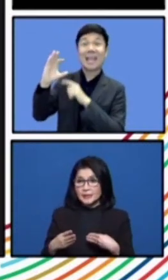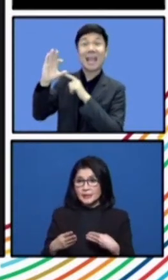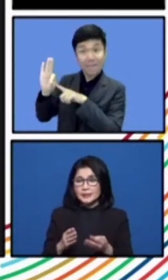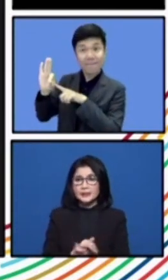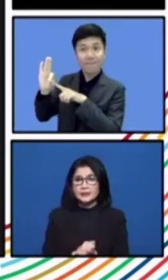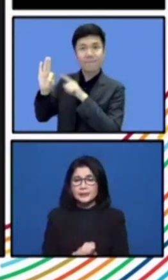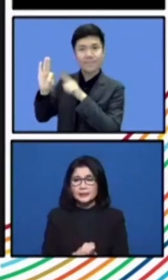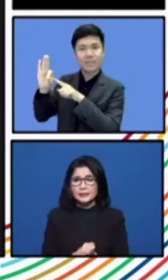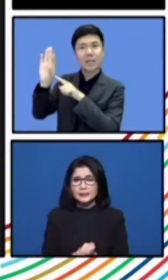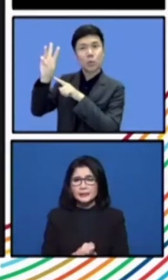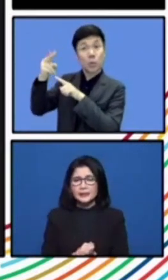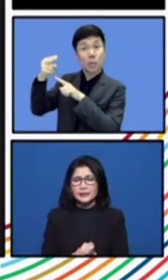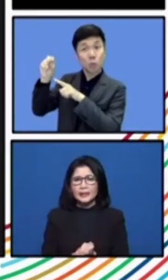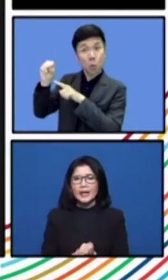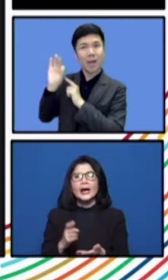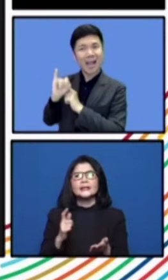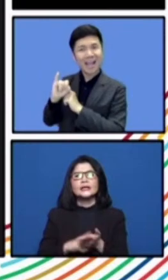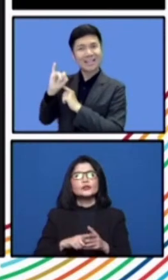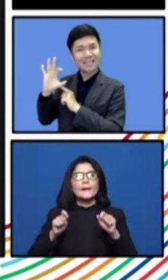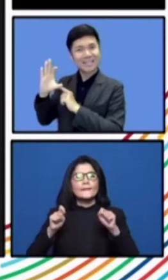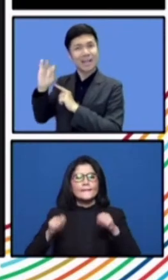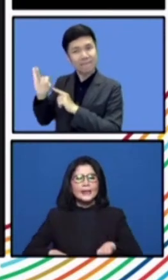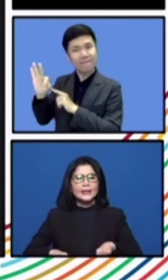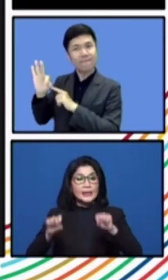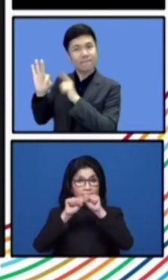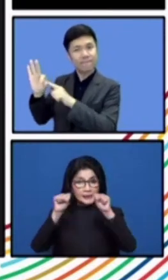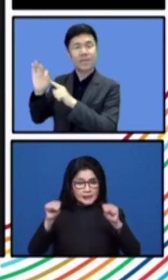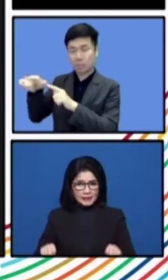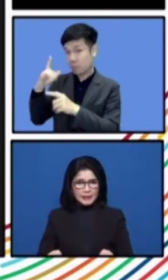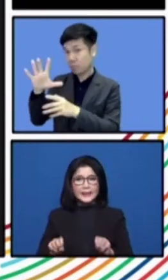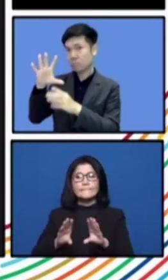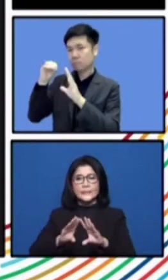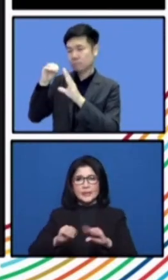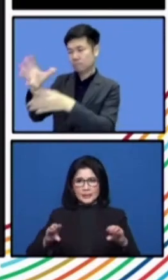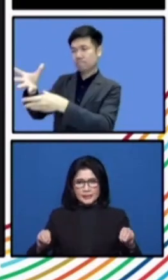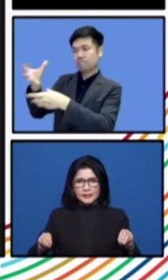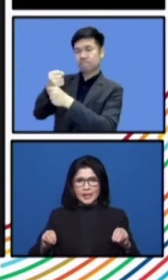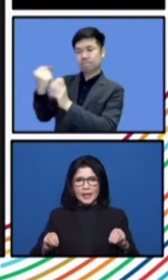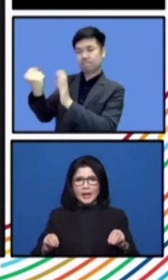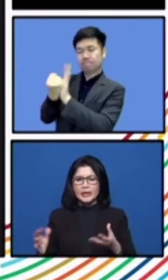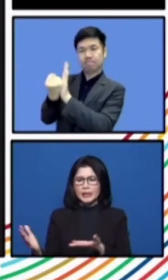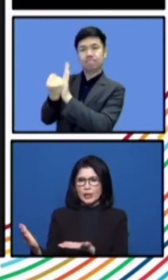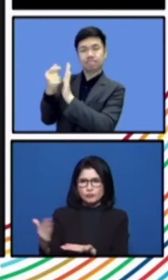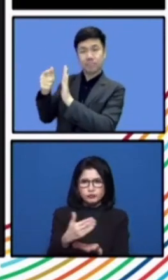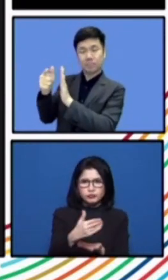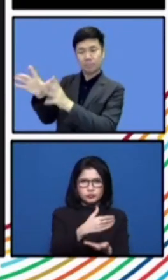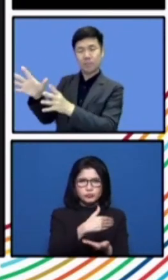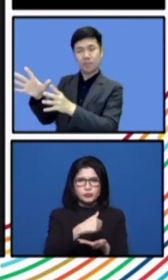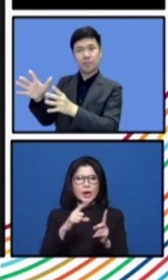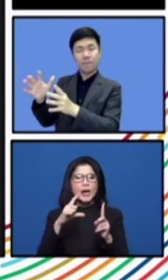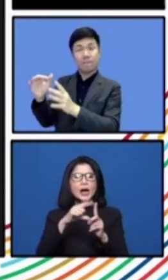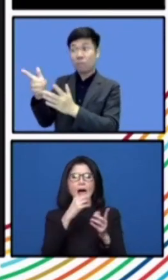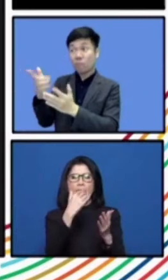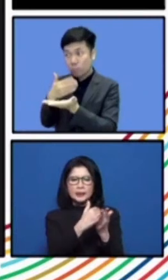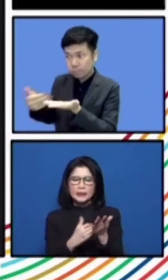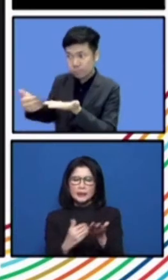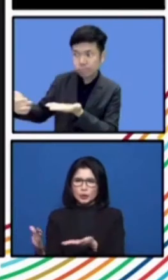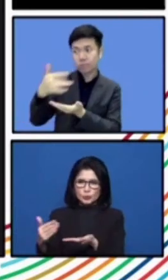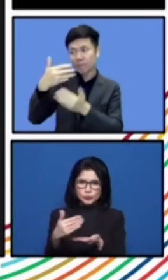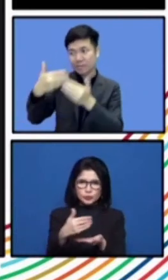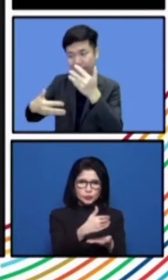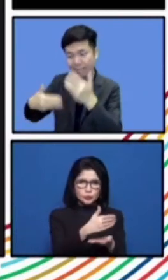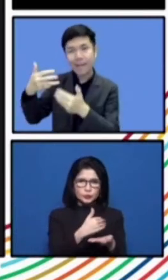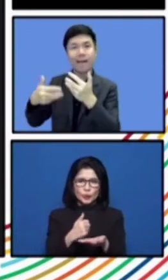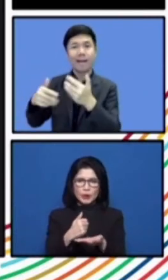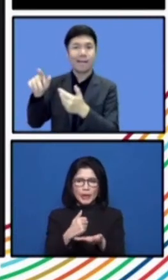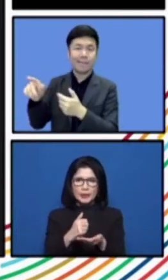disabilities and for collecting and compiling also the data it should be